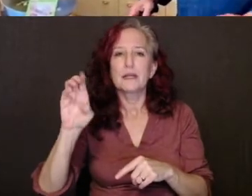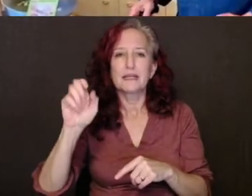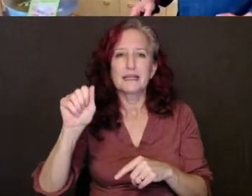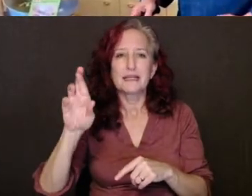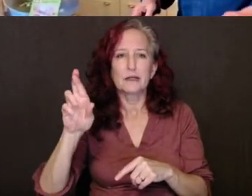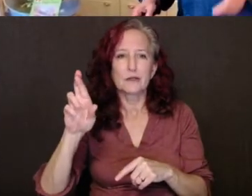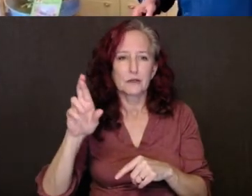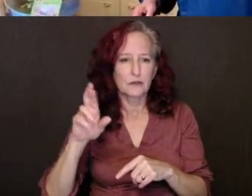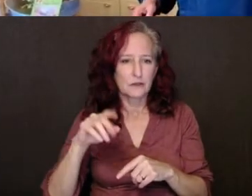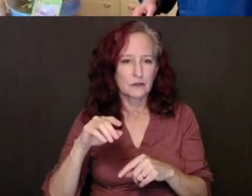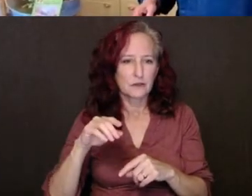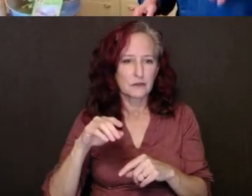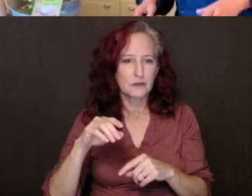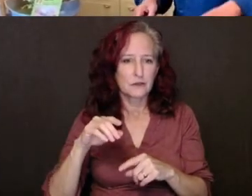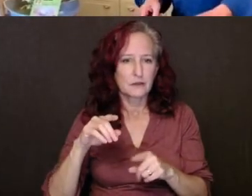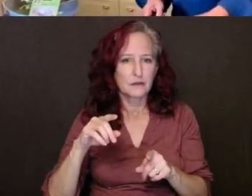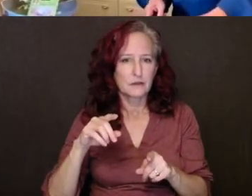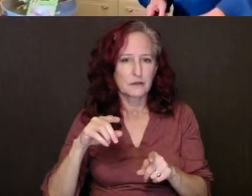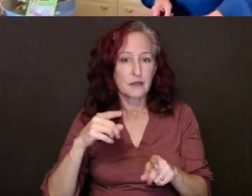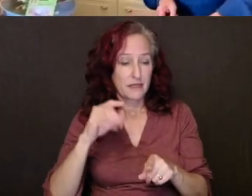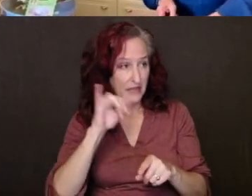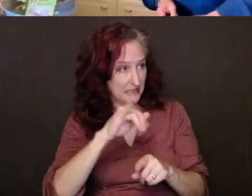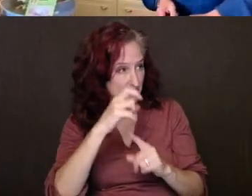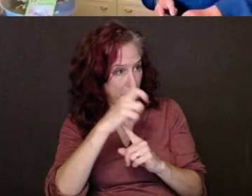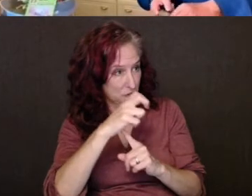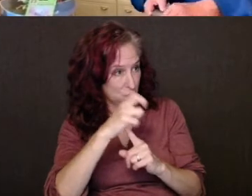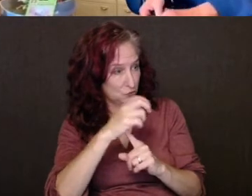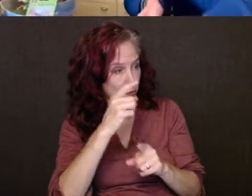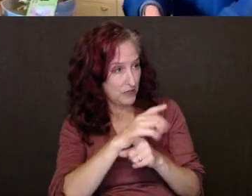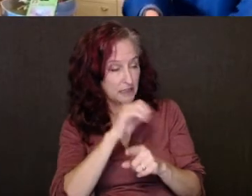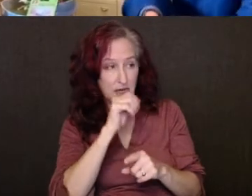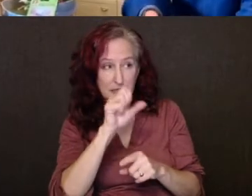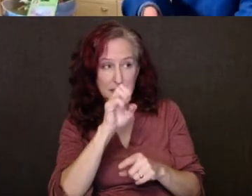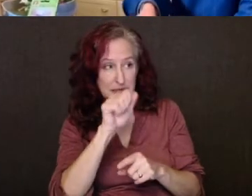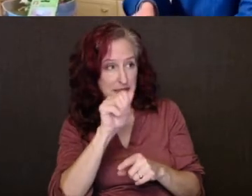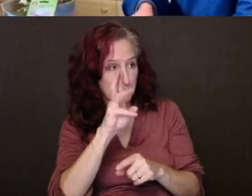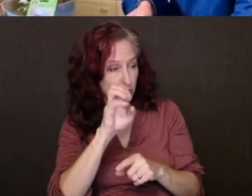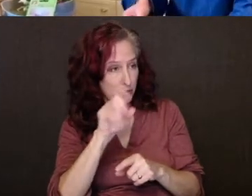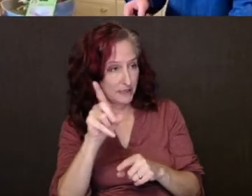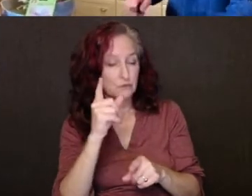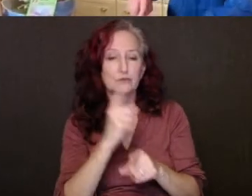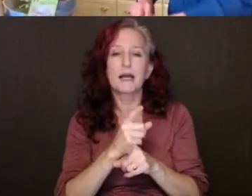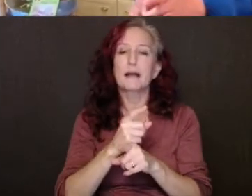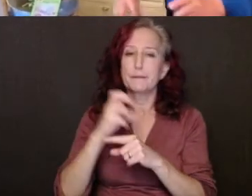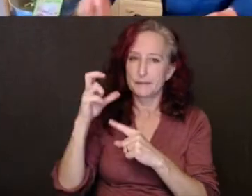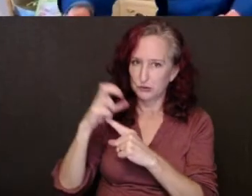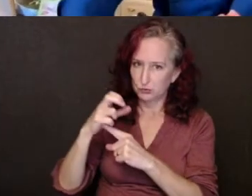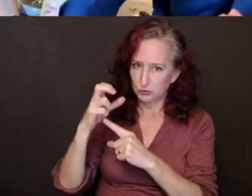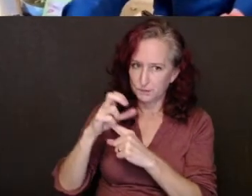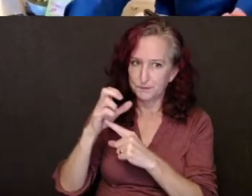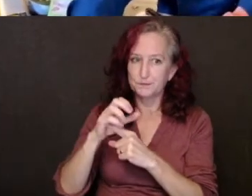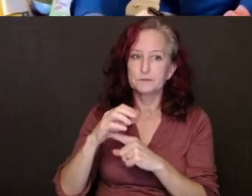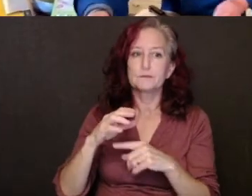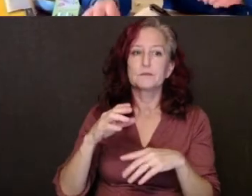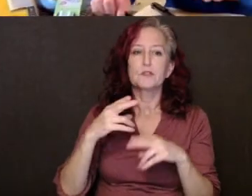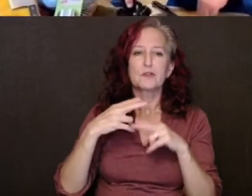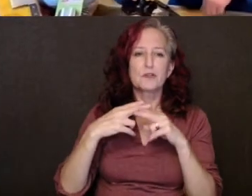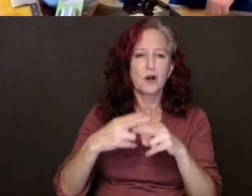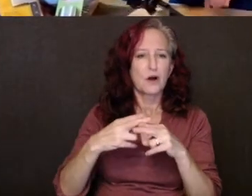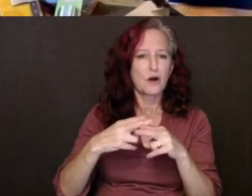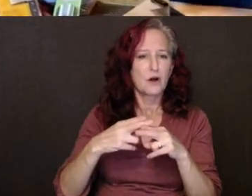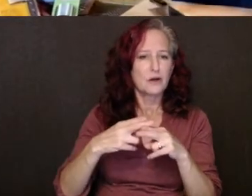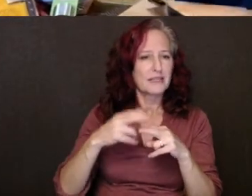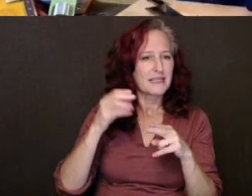gluten allergy, you use rice noodle, okay? Rice noodle is available in a lot of places. I slice it, and then I also slice some of